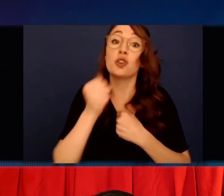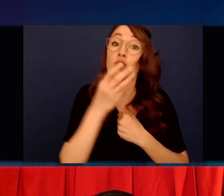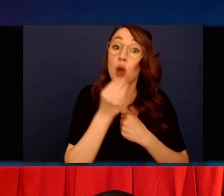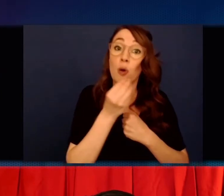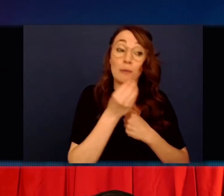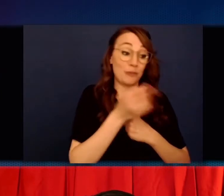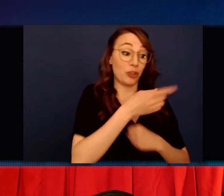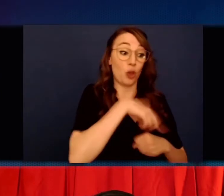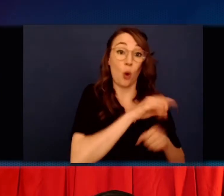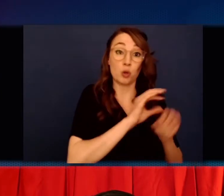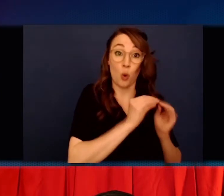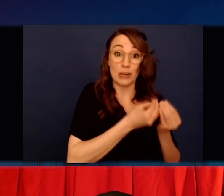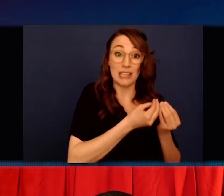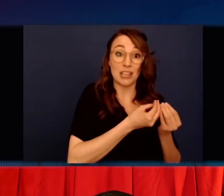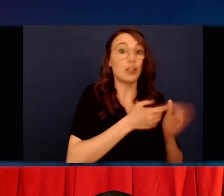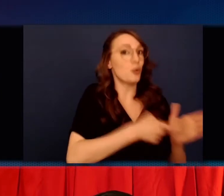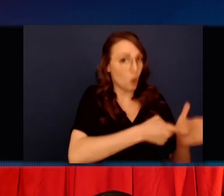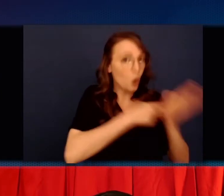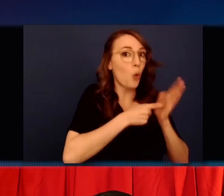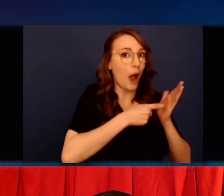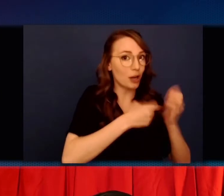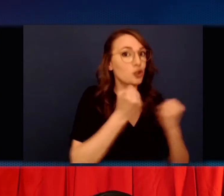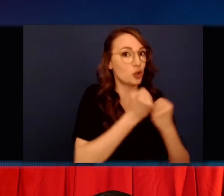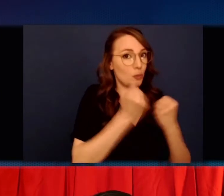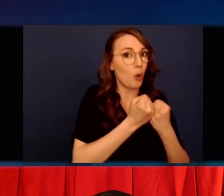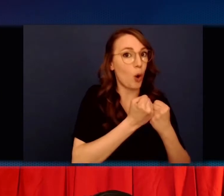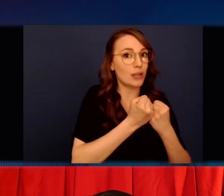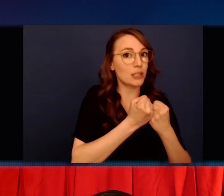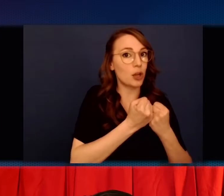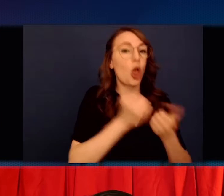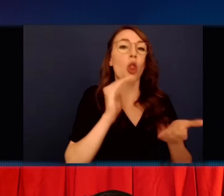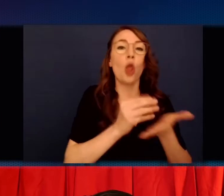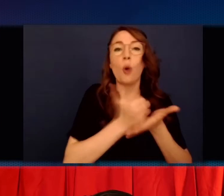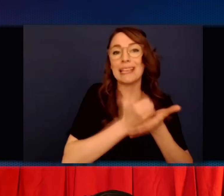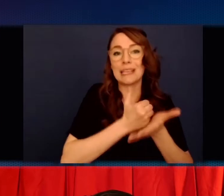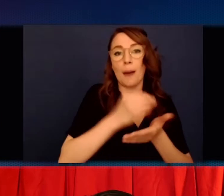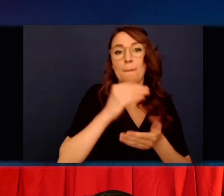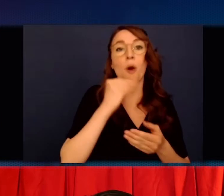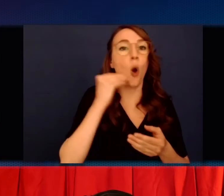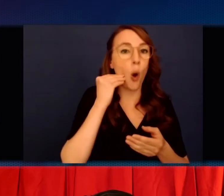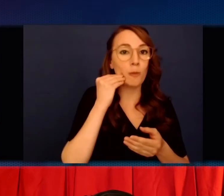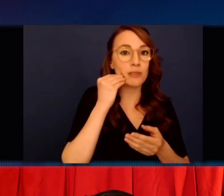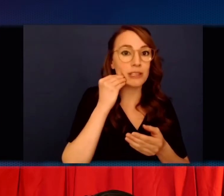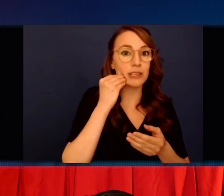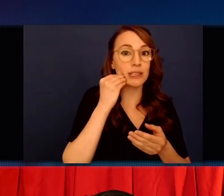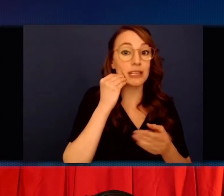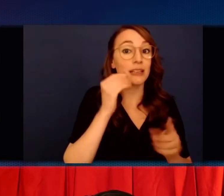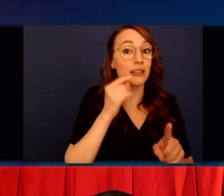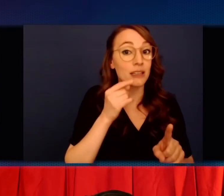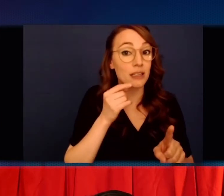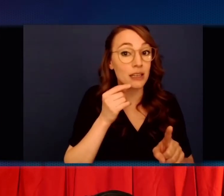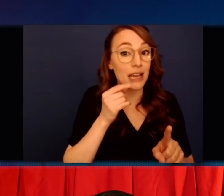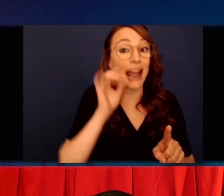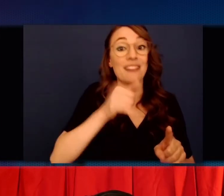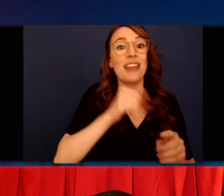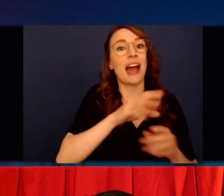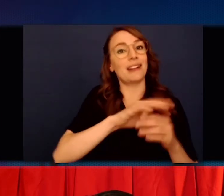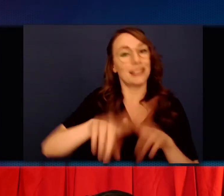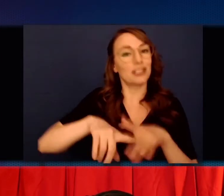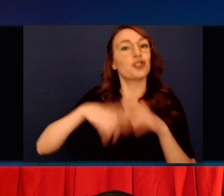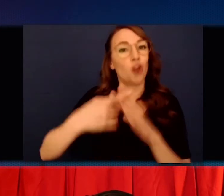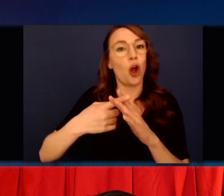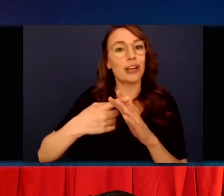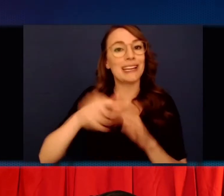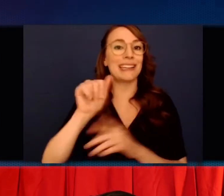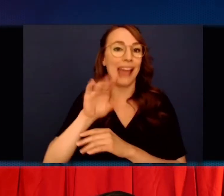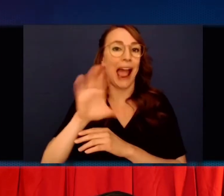order to be eligible to support eligible for the campaign. And then there's how the